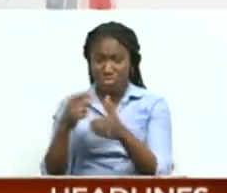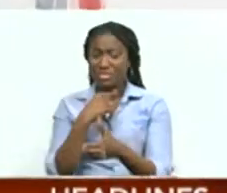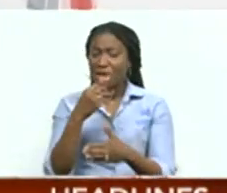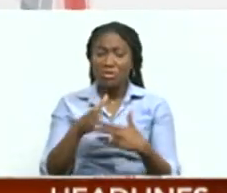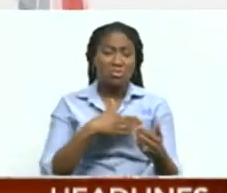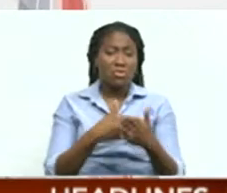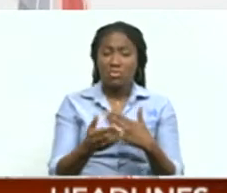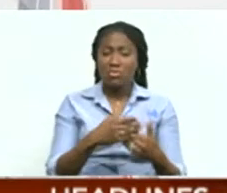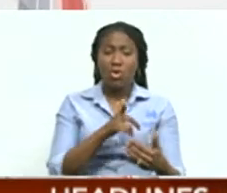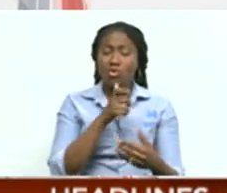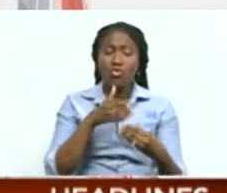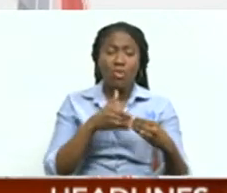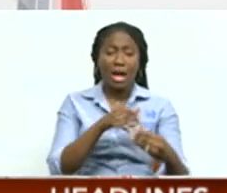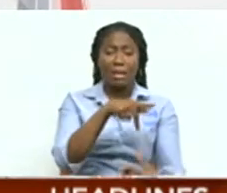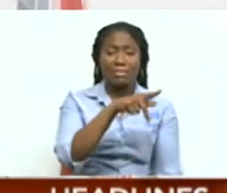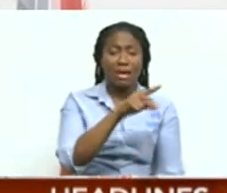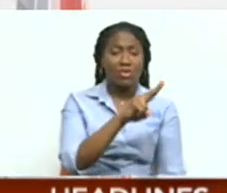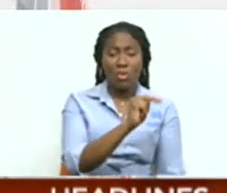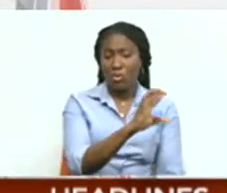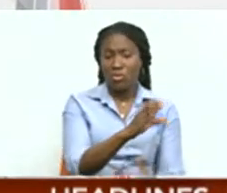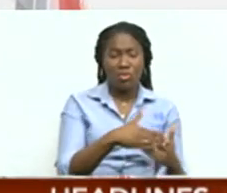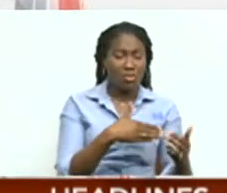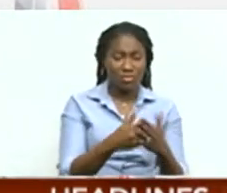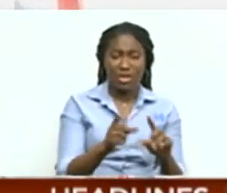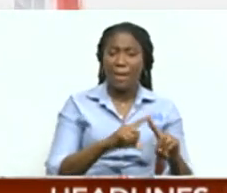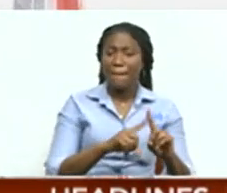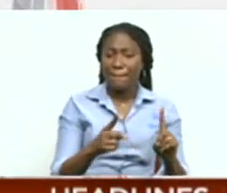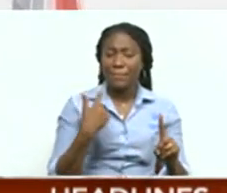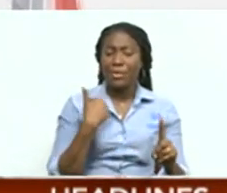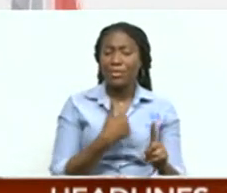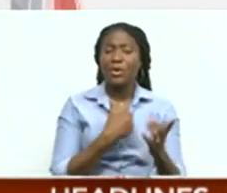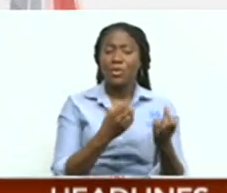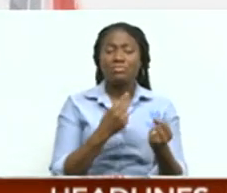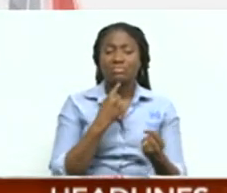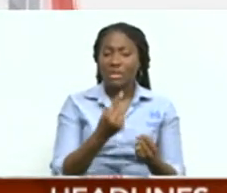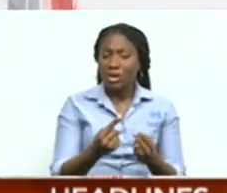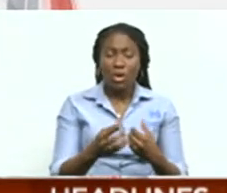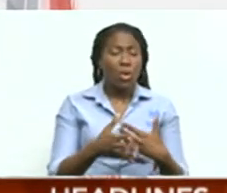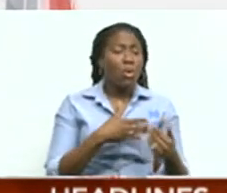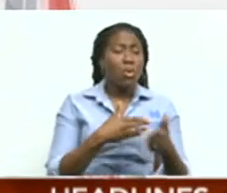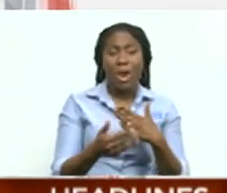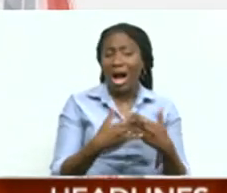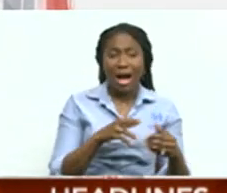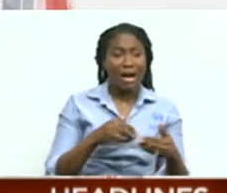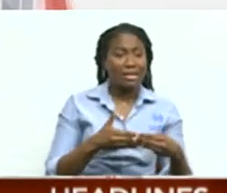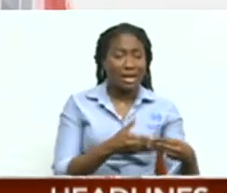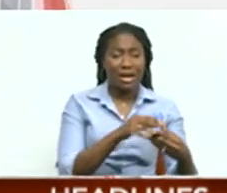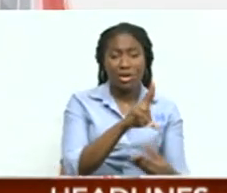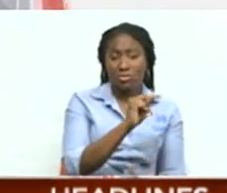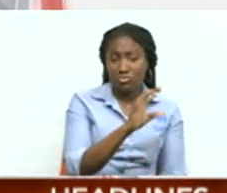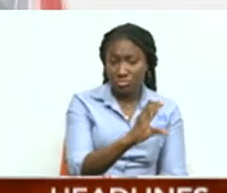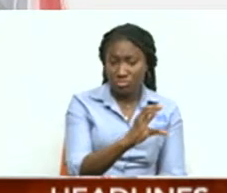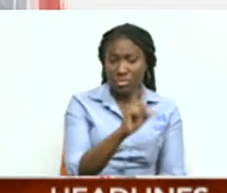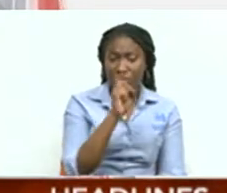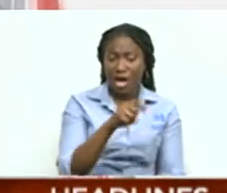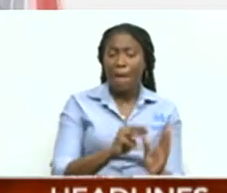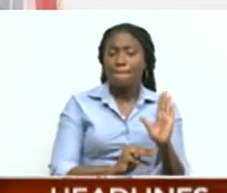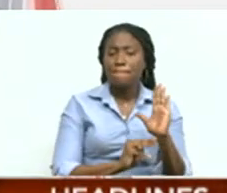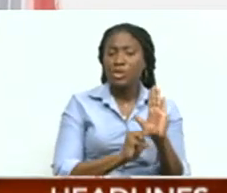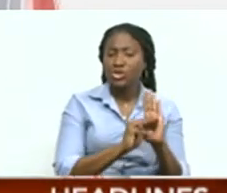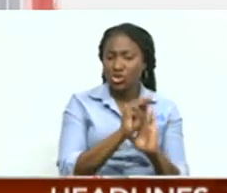What we would like to see is whoever is the political leader, whoever is in that national executive, have the maturity